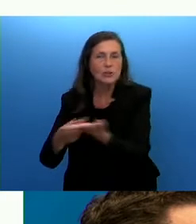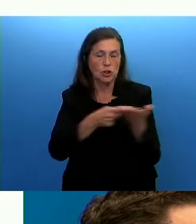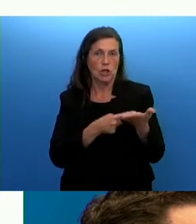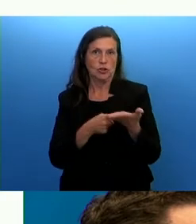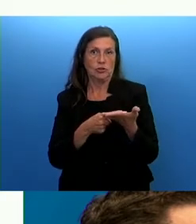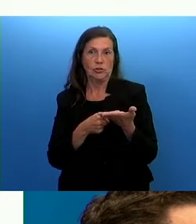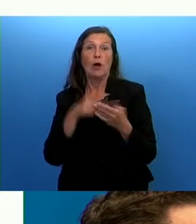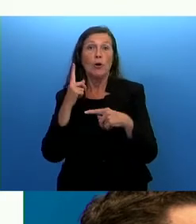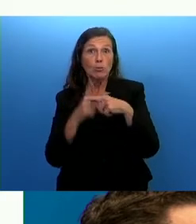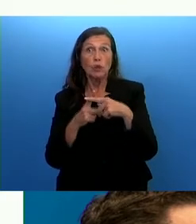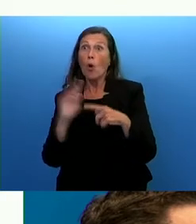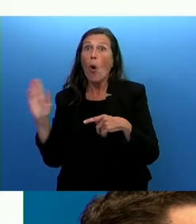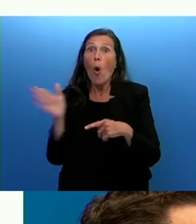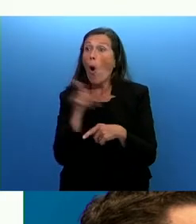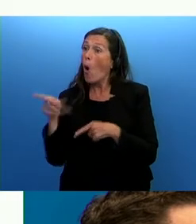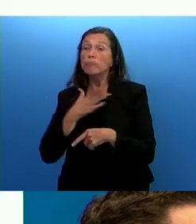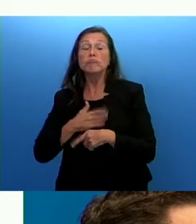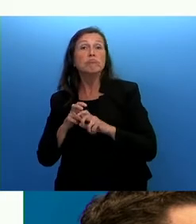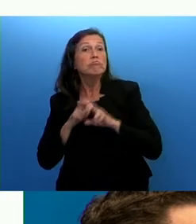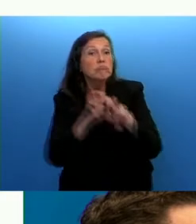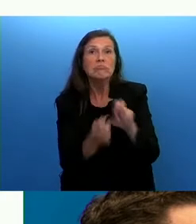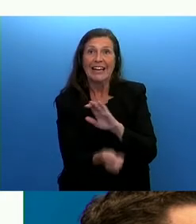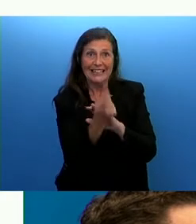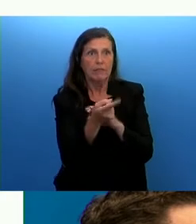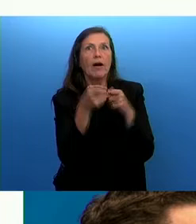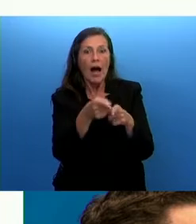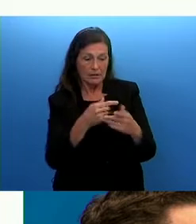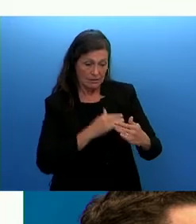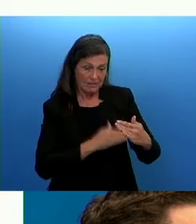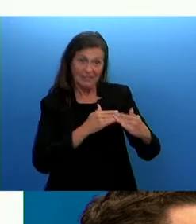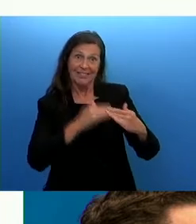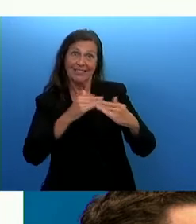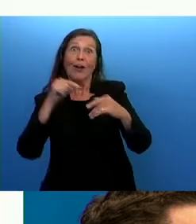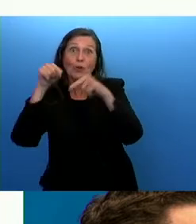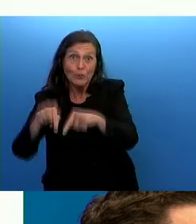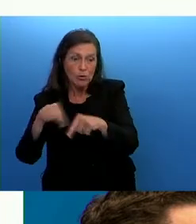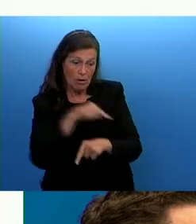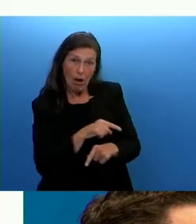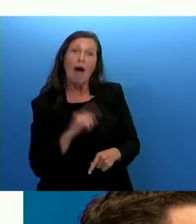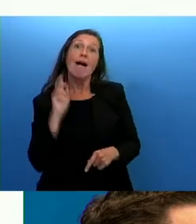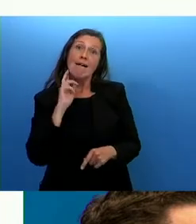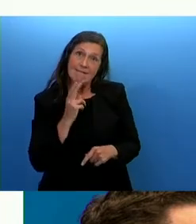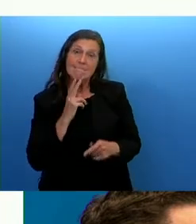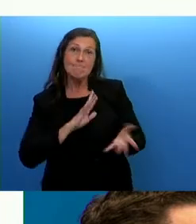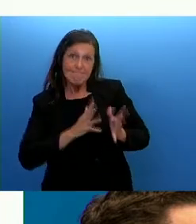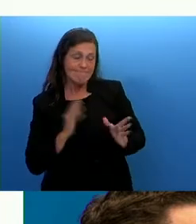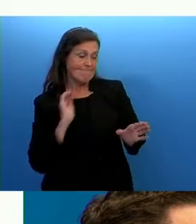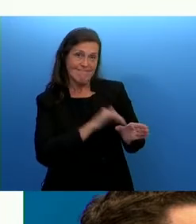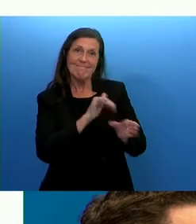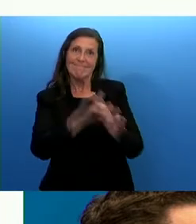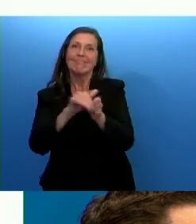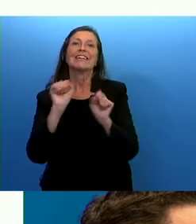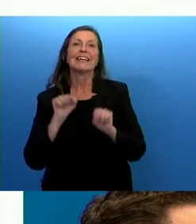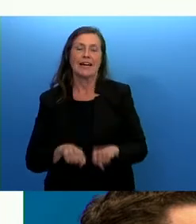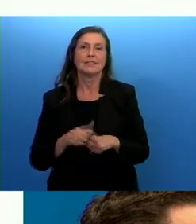all the events that lead up to it. And we hope that you'll have an opportunity to share your experiences and efforts